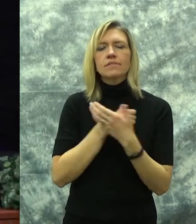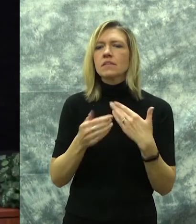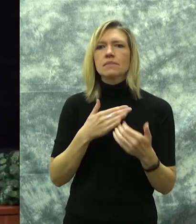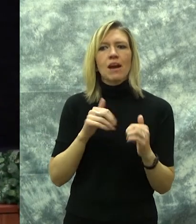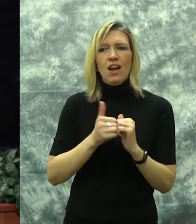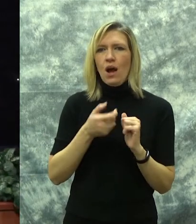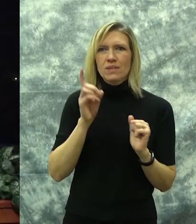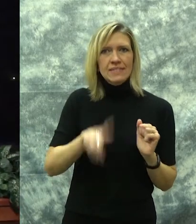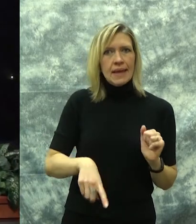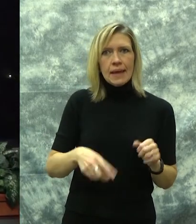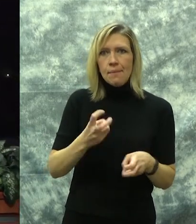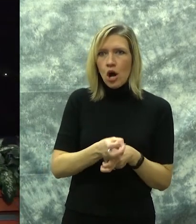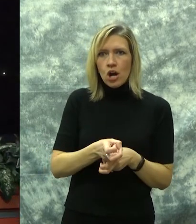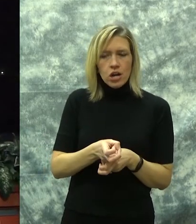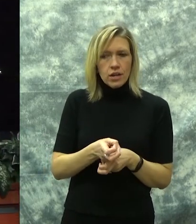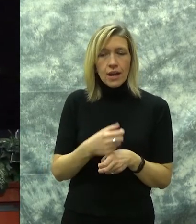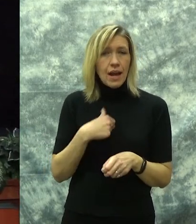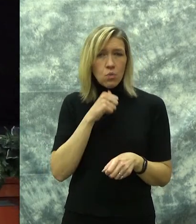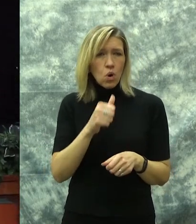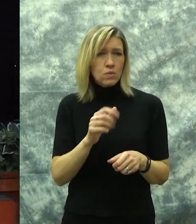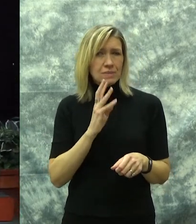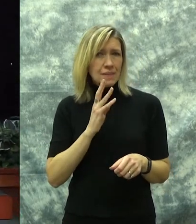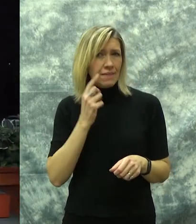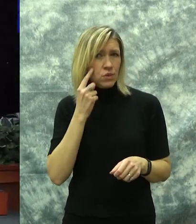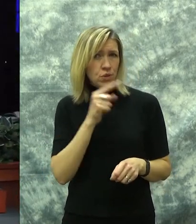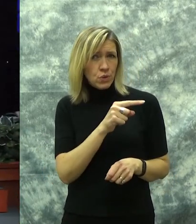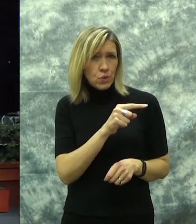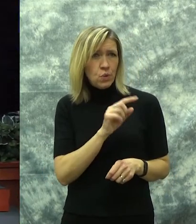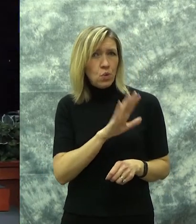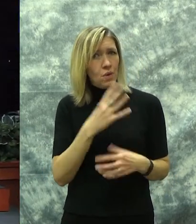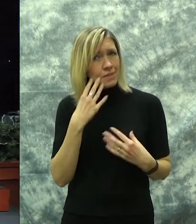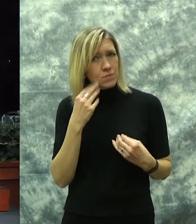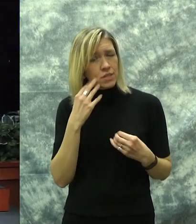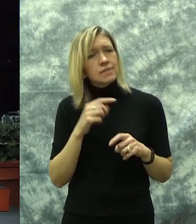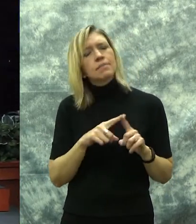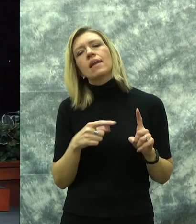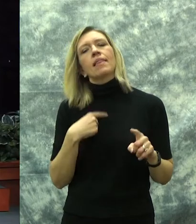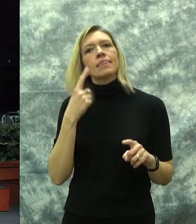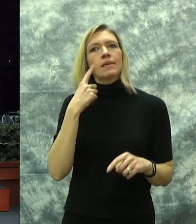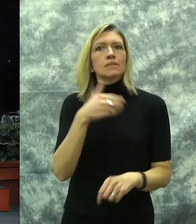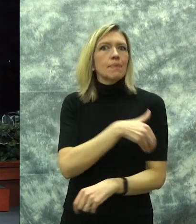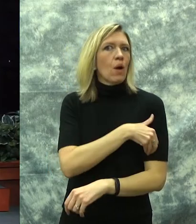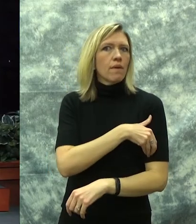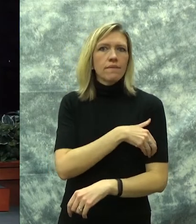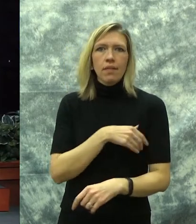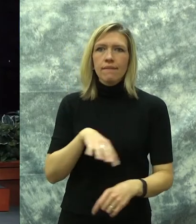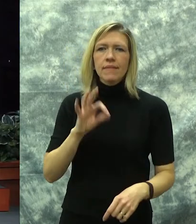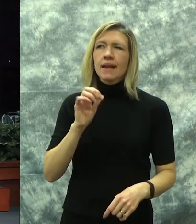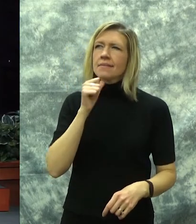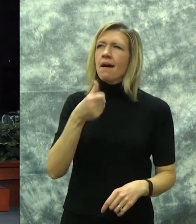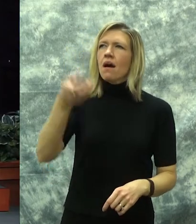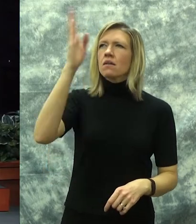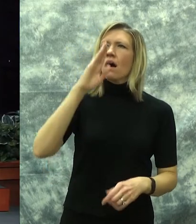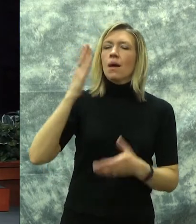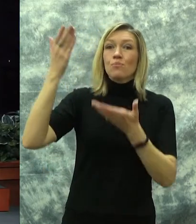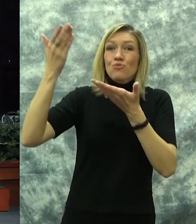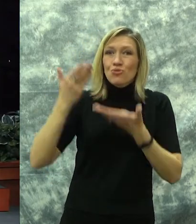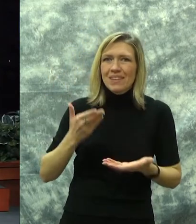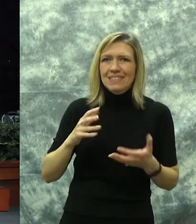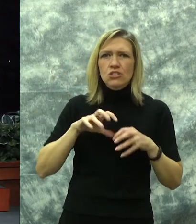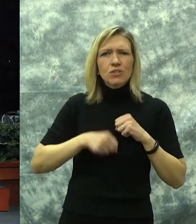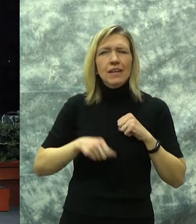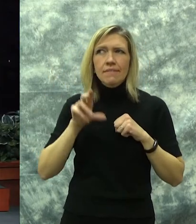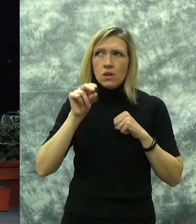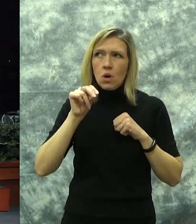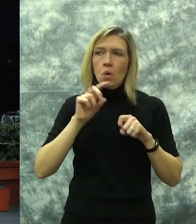I won't speak for you about how difficult it's been, but I think it's a powerful thing to find, not that God brings us grief, but right there, back the grief, is a